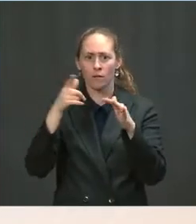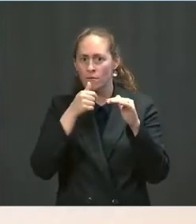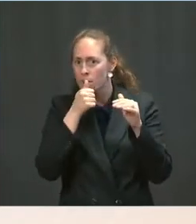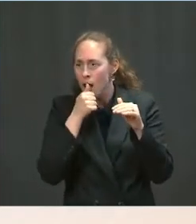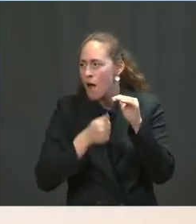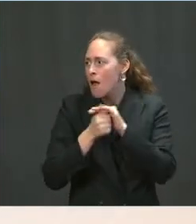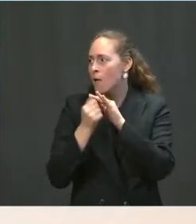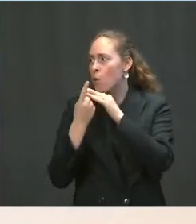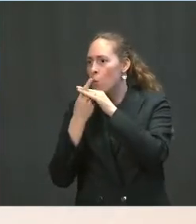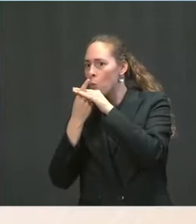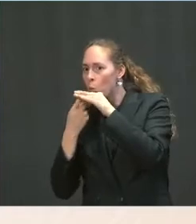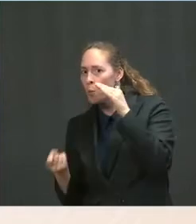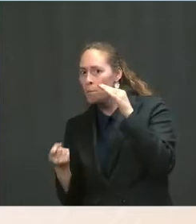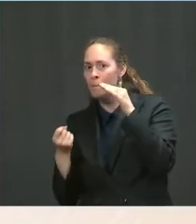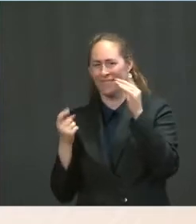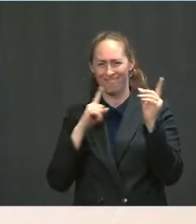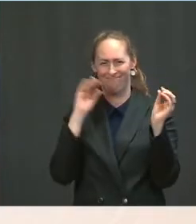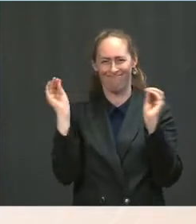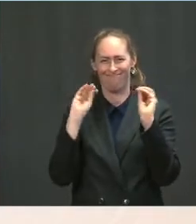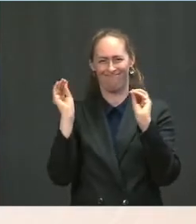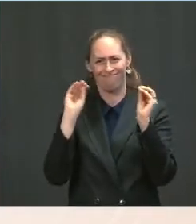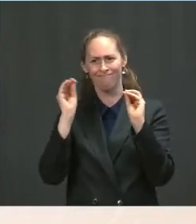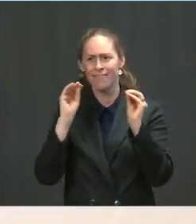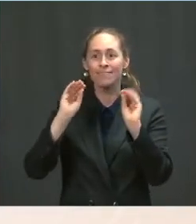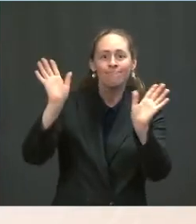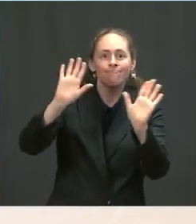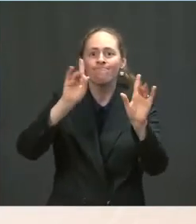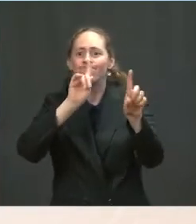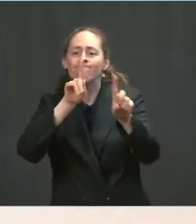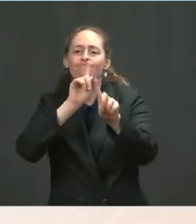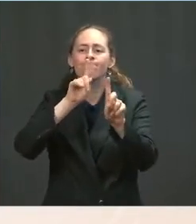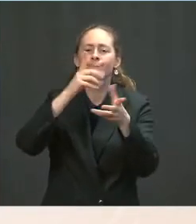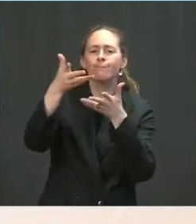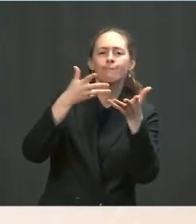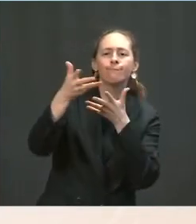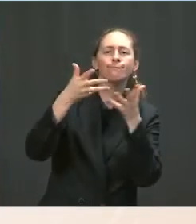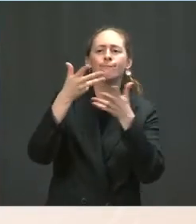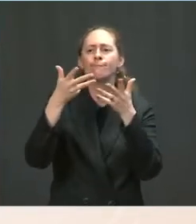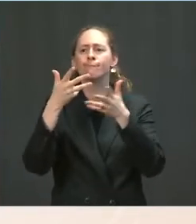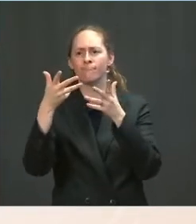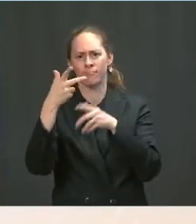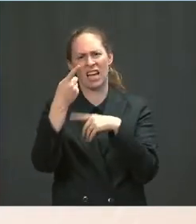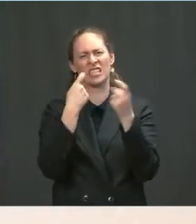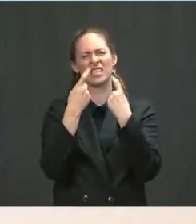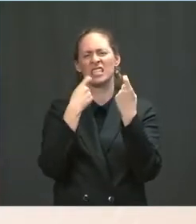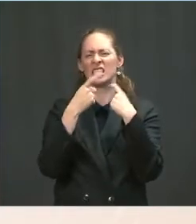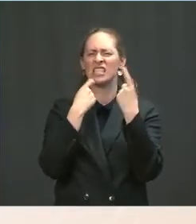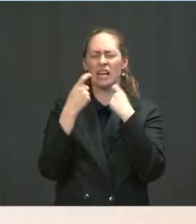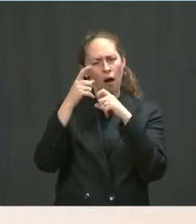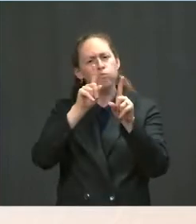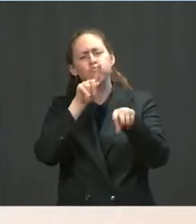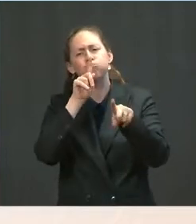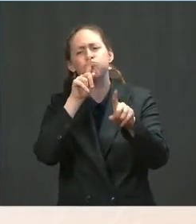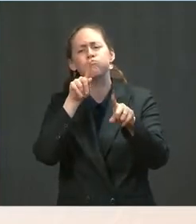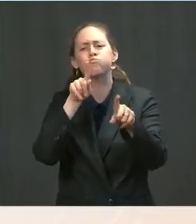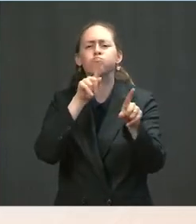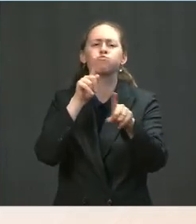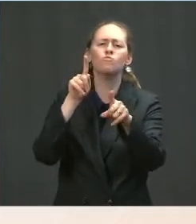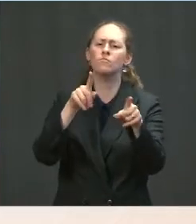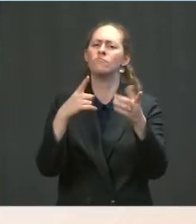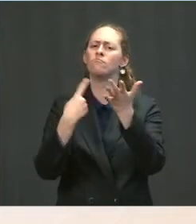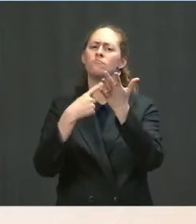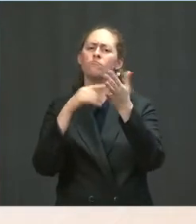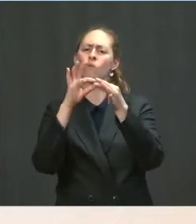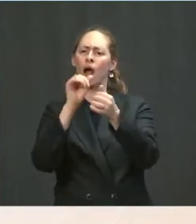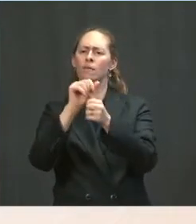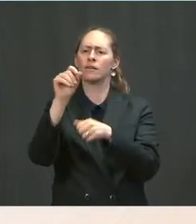the conversations with anchors and hosts and answering the hard questions about the Delta variant, about the CDC masking. And so